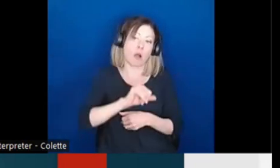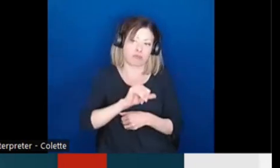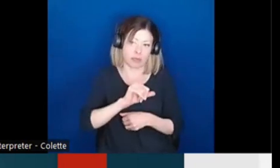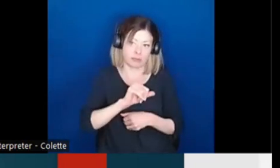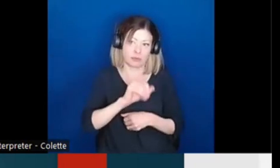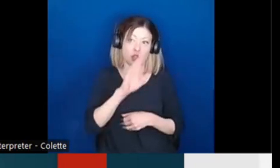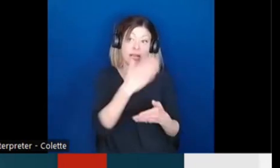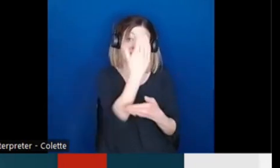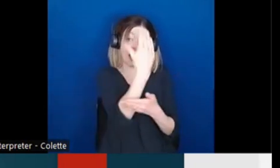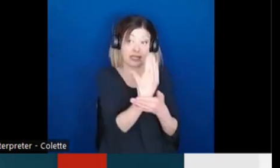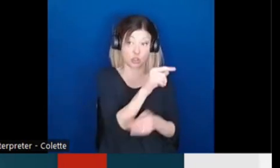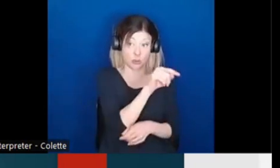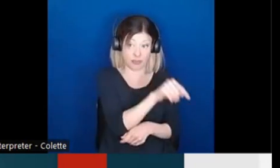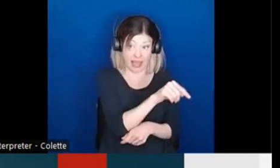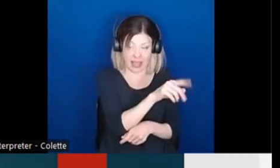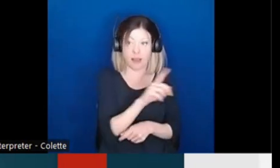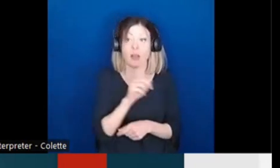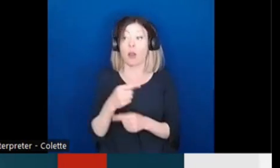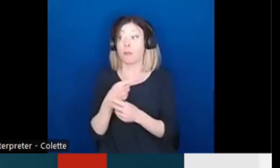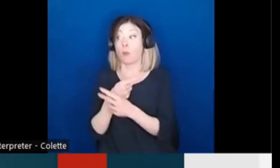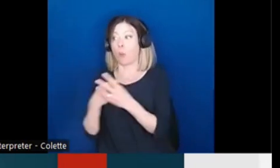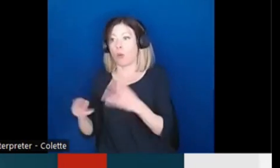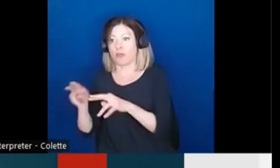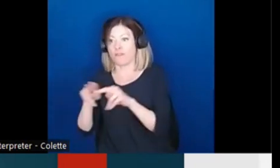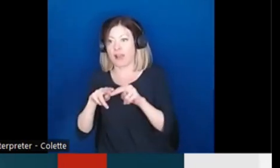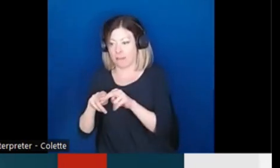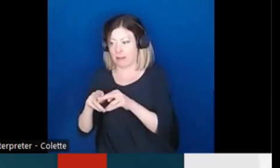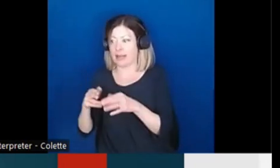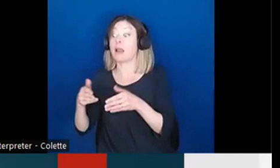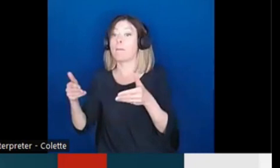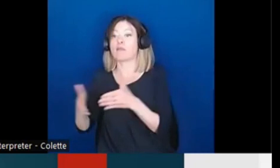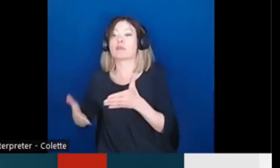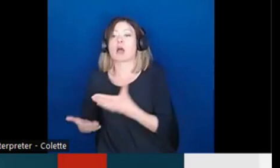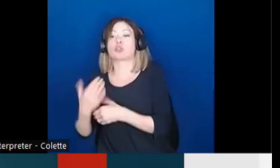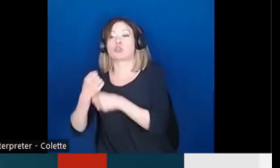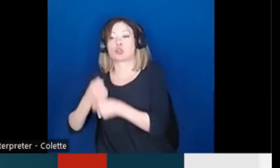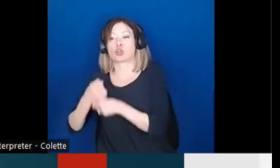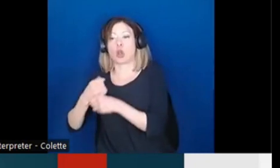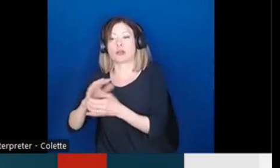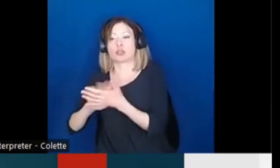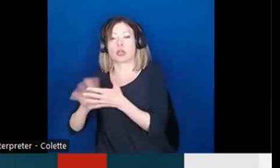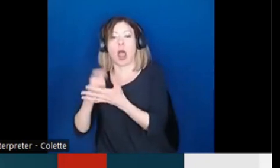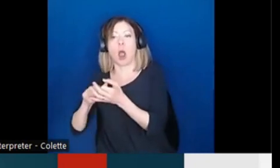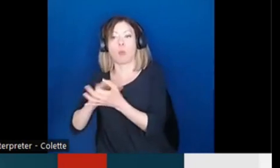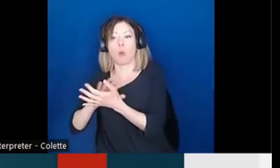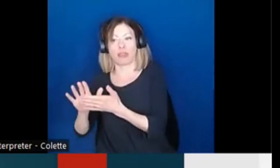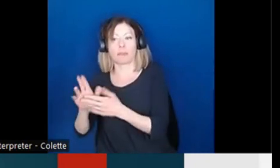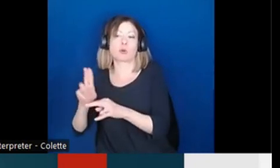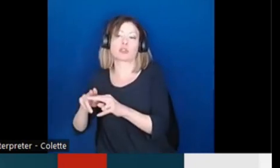buried underneath the church in Haworth. Because the father was a vicar, that was a kind of privilege that went with the